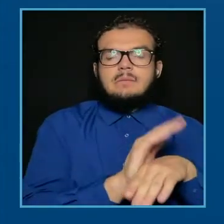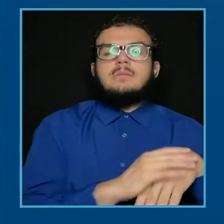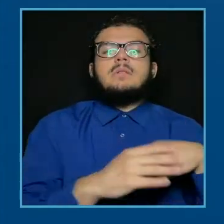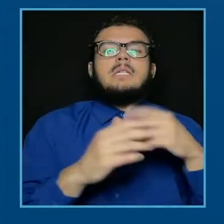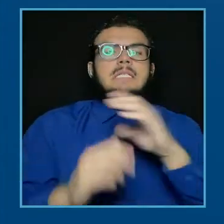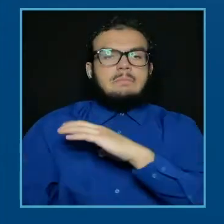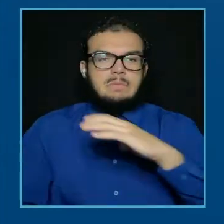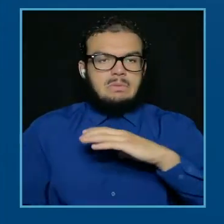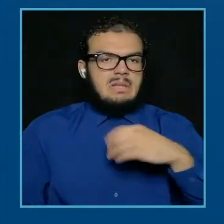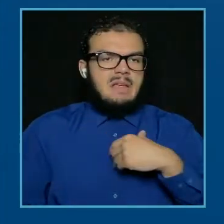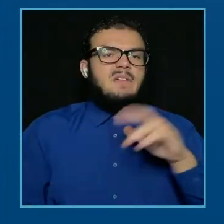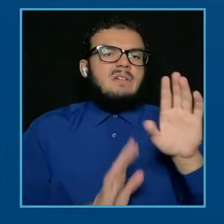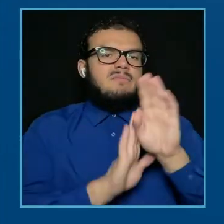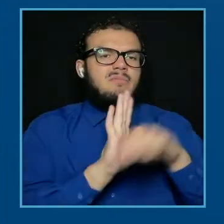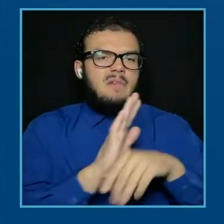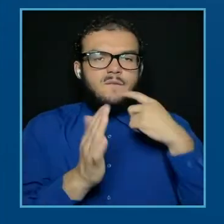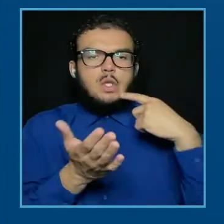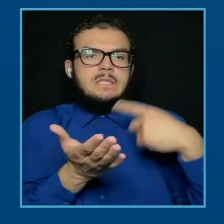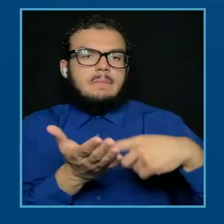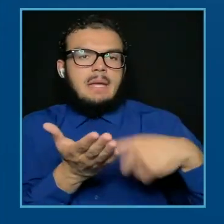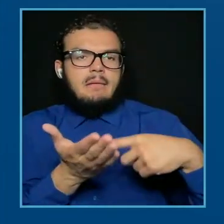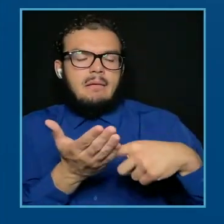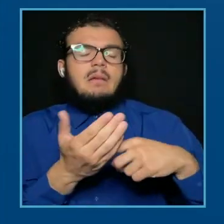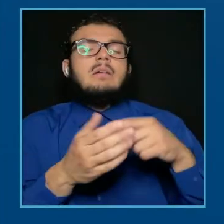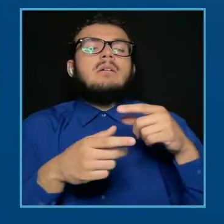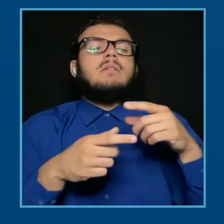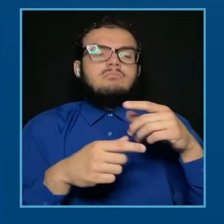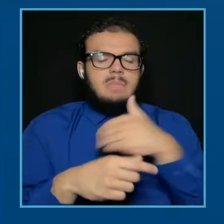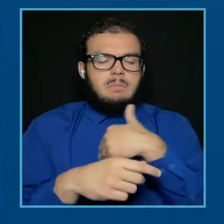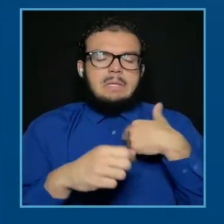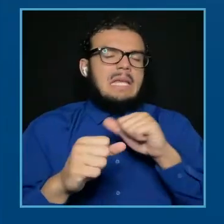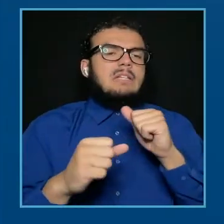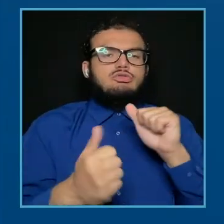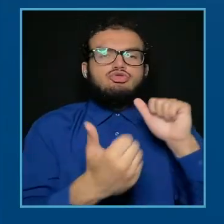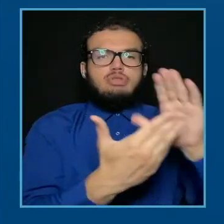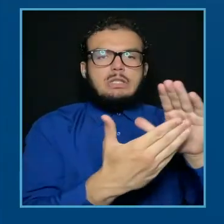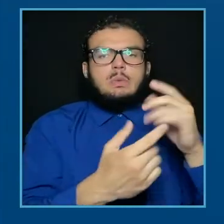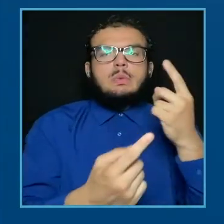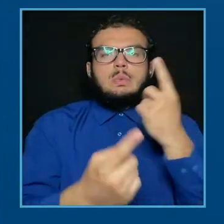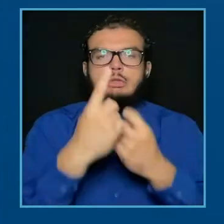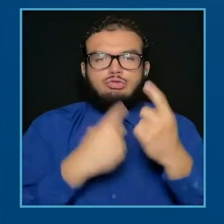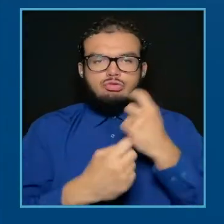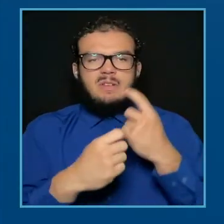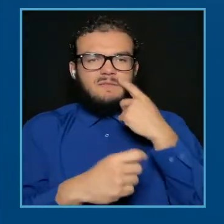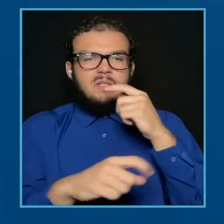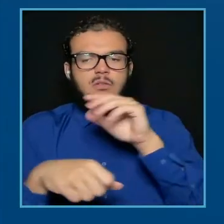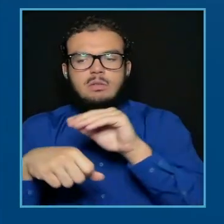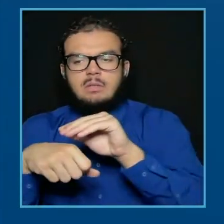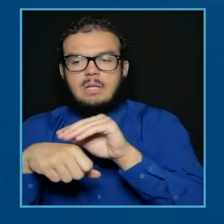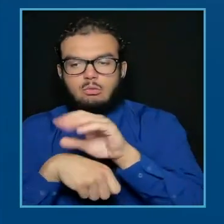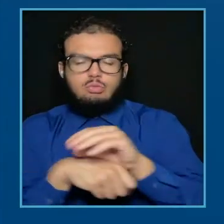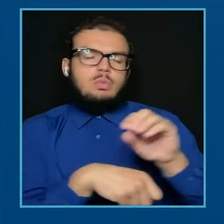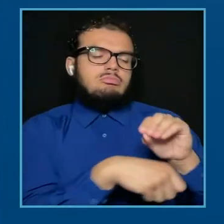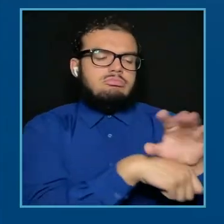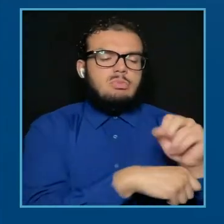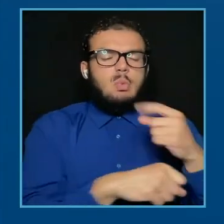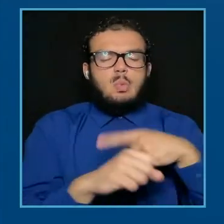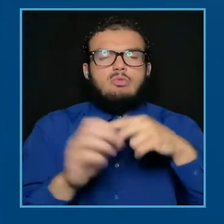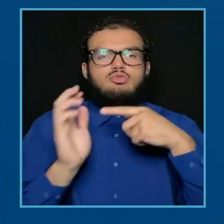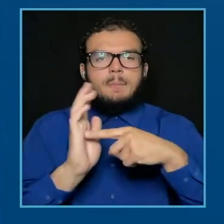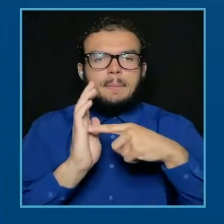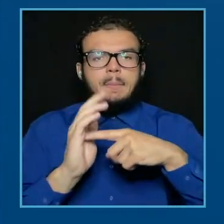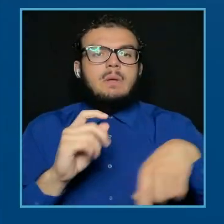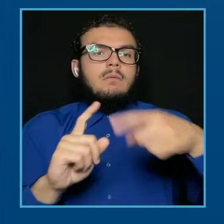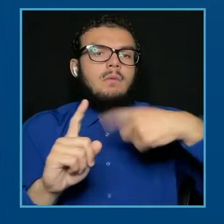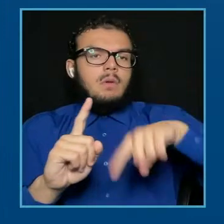minutes for debate, and during that debate, members may address questions to each party's counsel or representatives. Individuals who are not